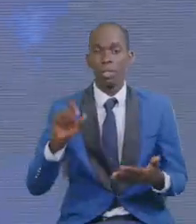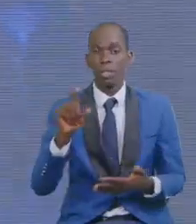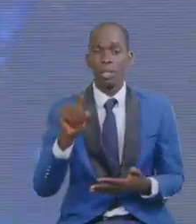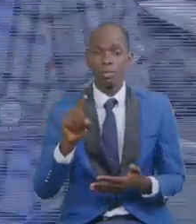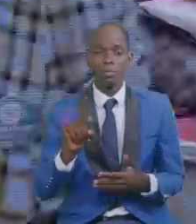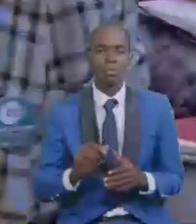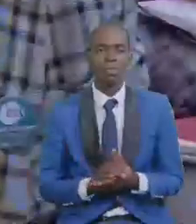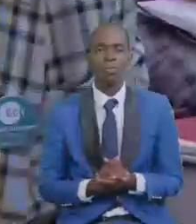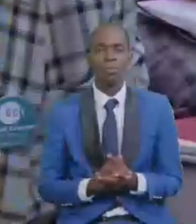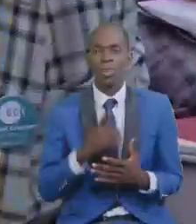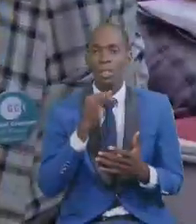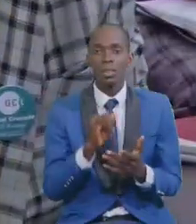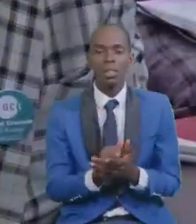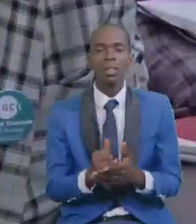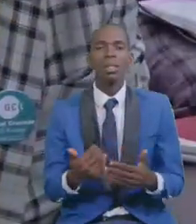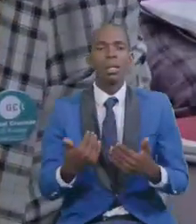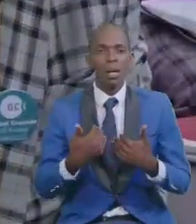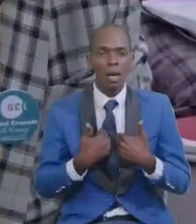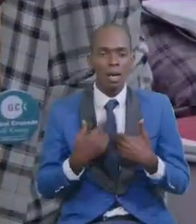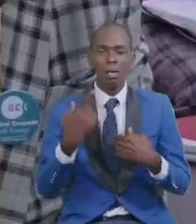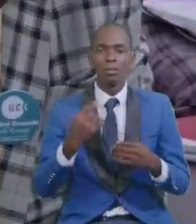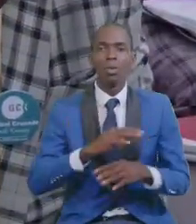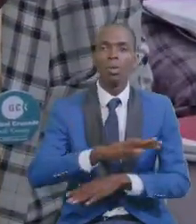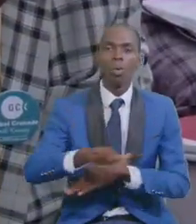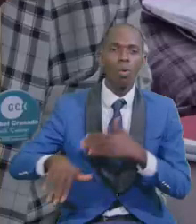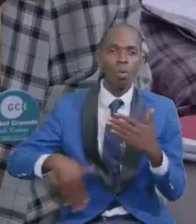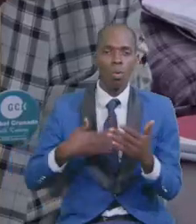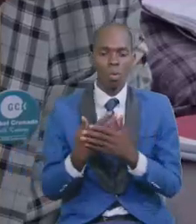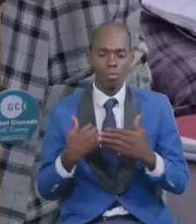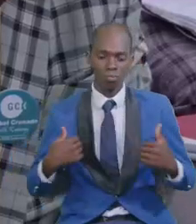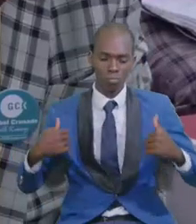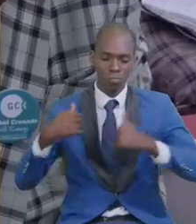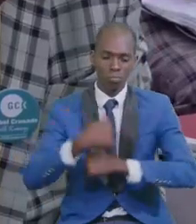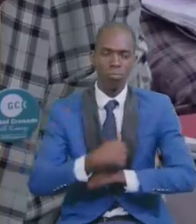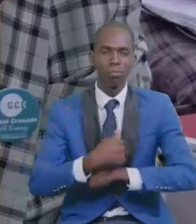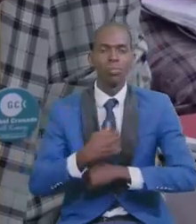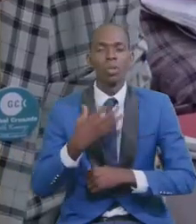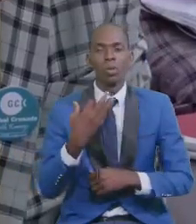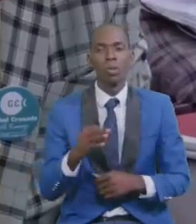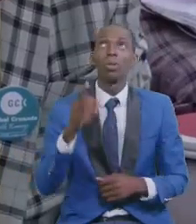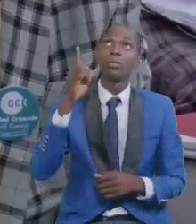says, put on the whole armor of God.